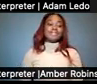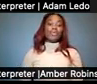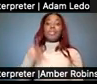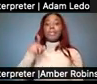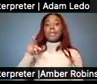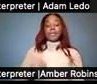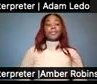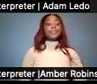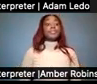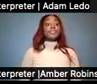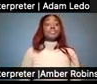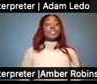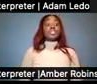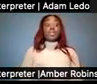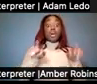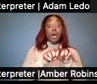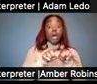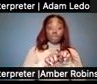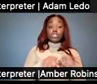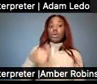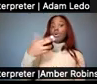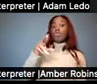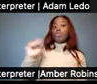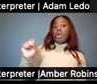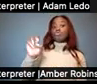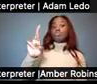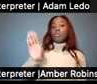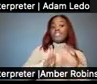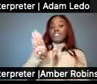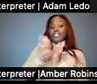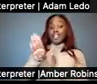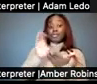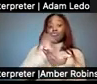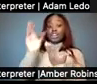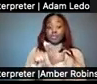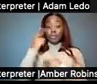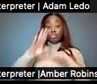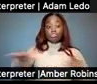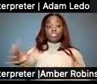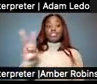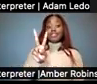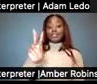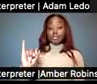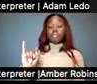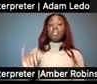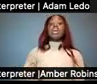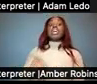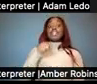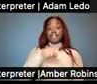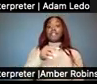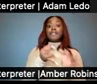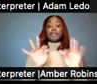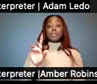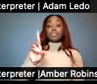And then there's also a book called gross motor development curriculum for children with visual impairments. And this is also a free download